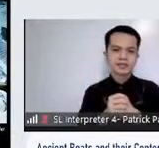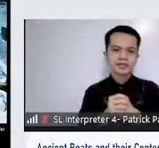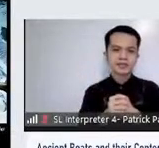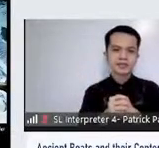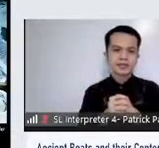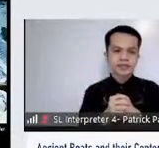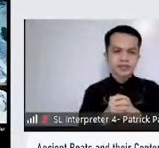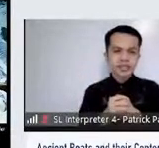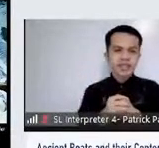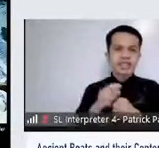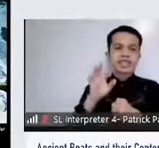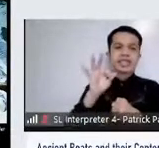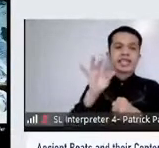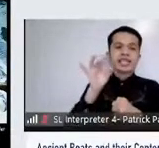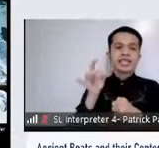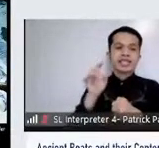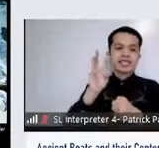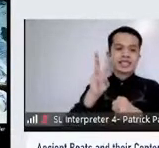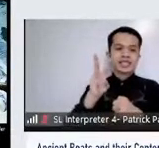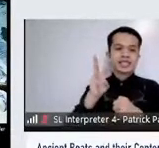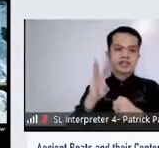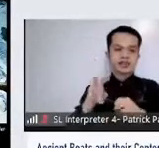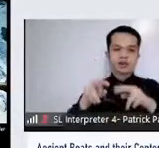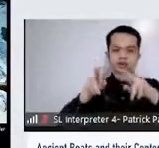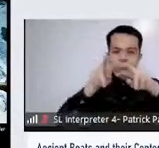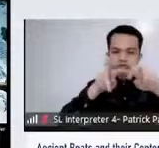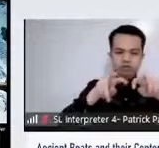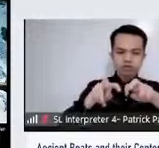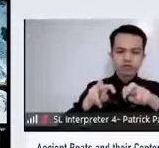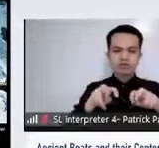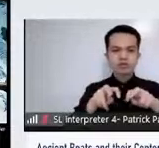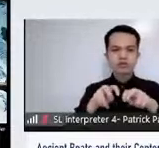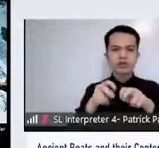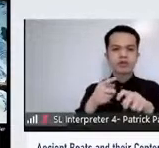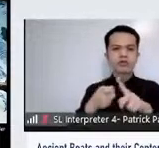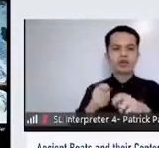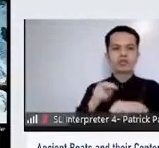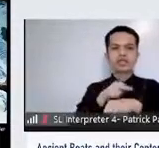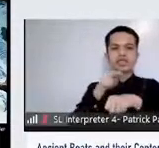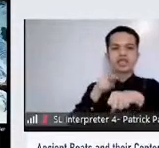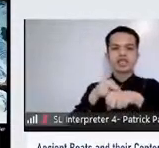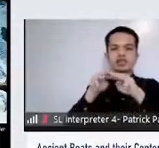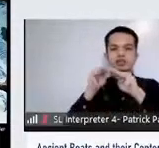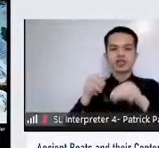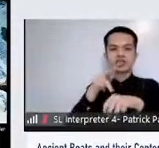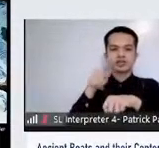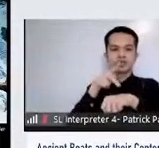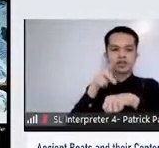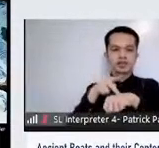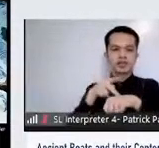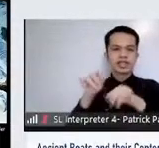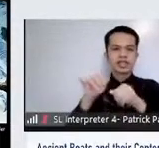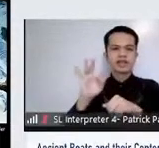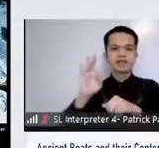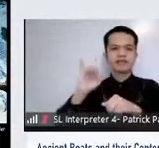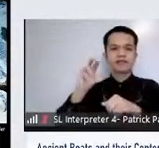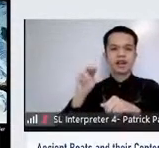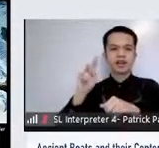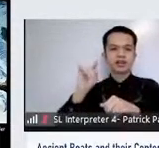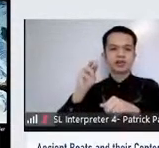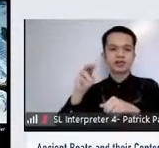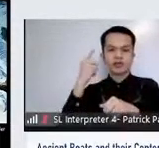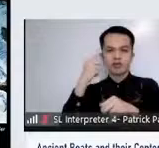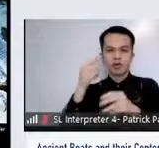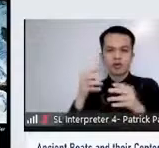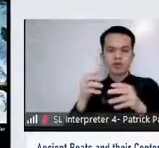1986, archaeological excavations were conducted by the National Museum of the Philippines and Frank Bodio with his worldwide first team.